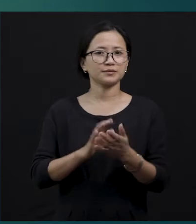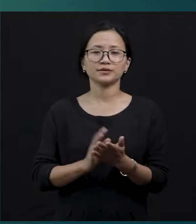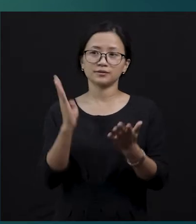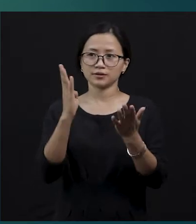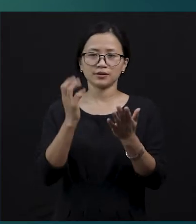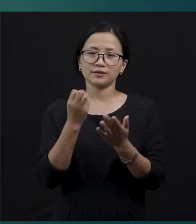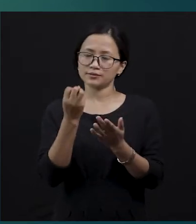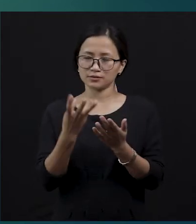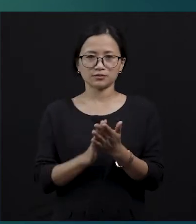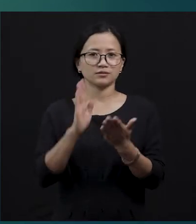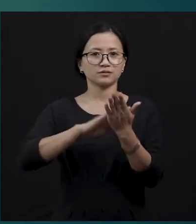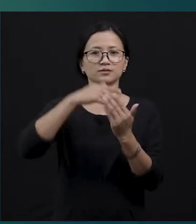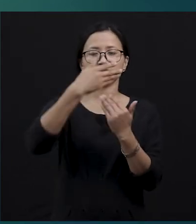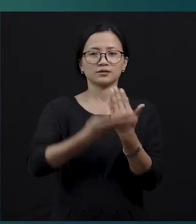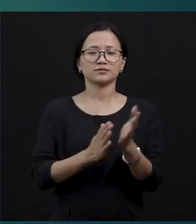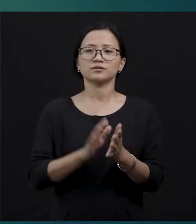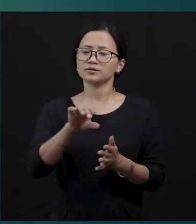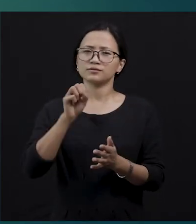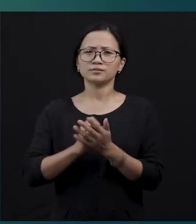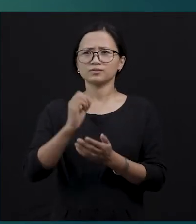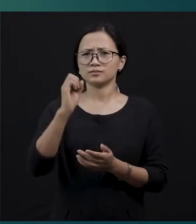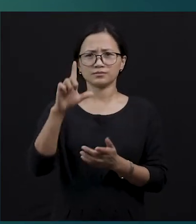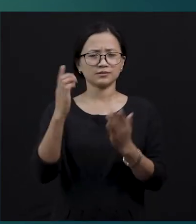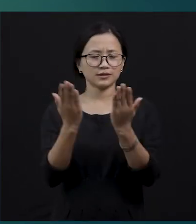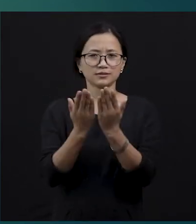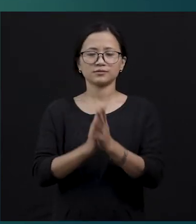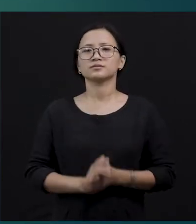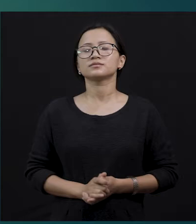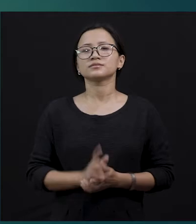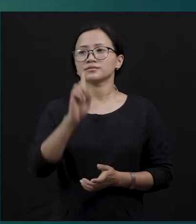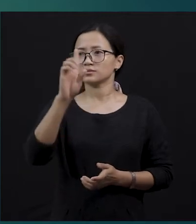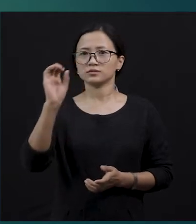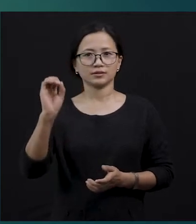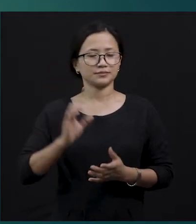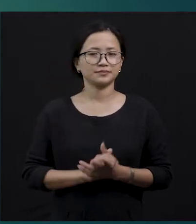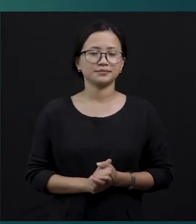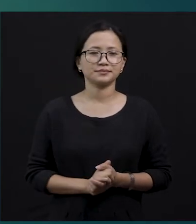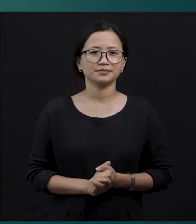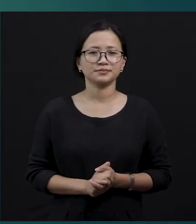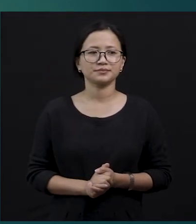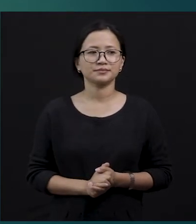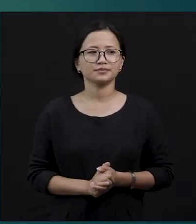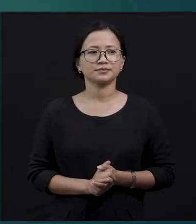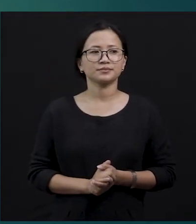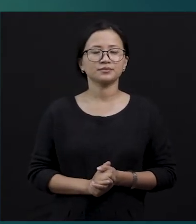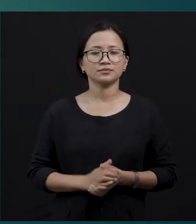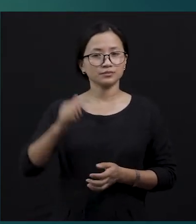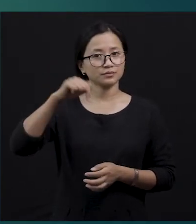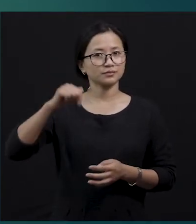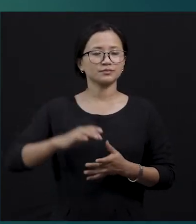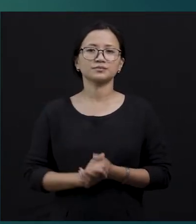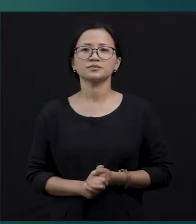calendar taken from lesson number 10. All right, let's proceed for it then. Okay,